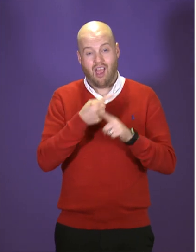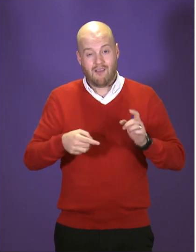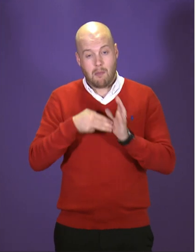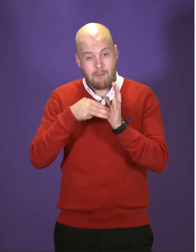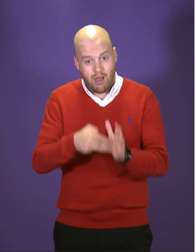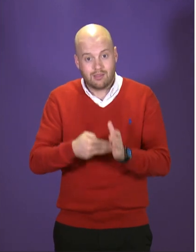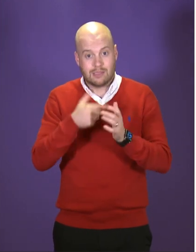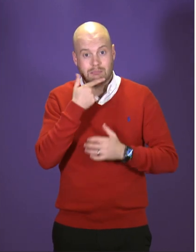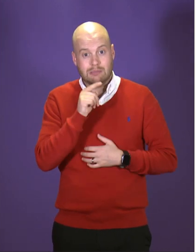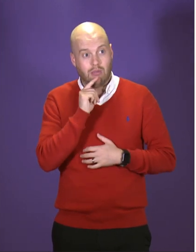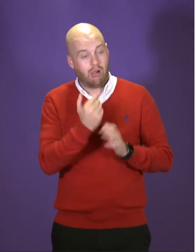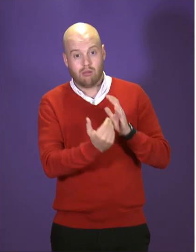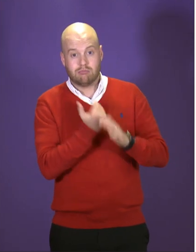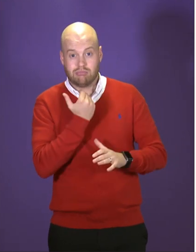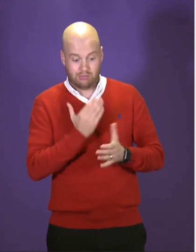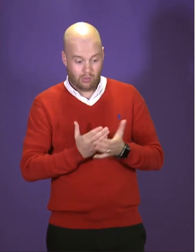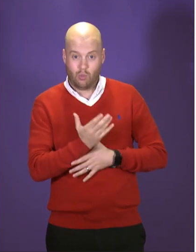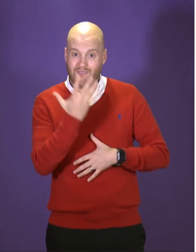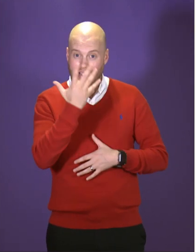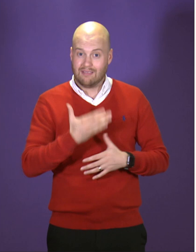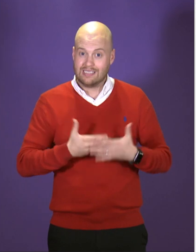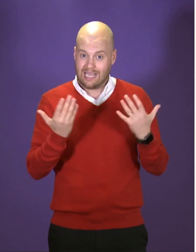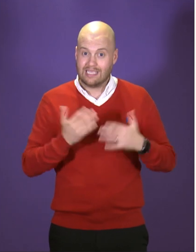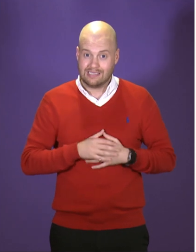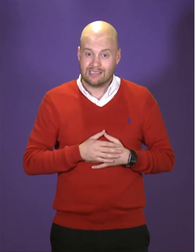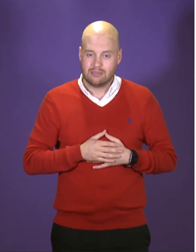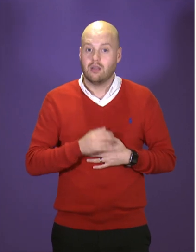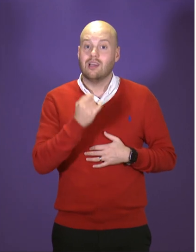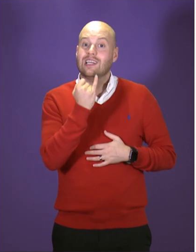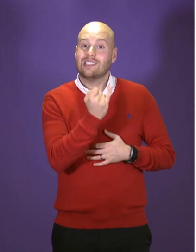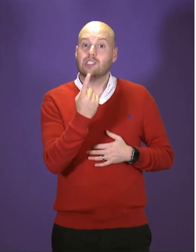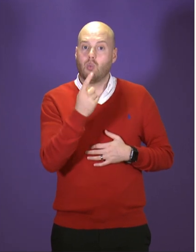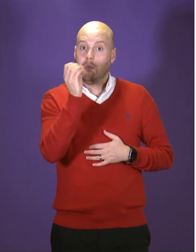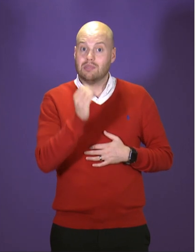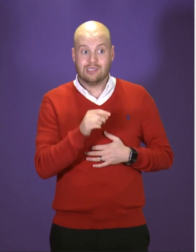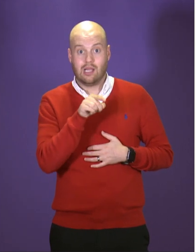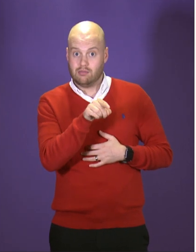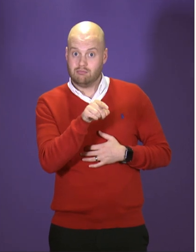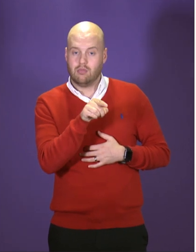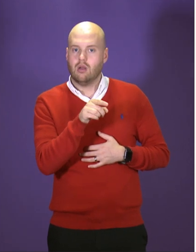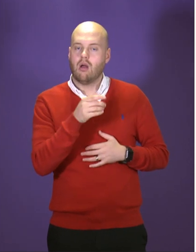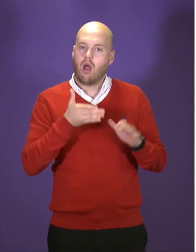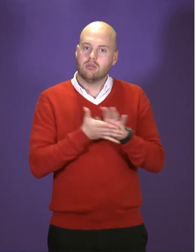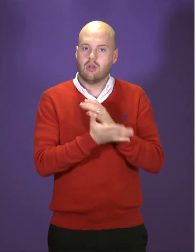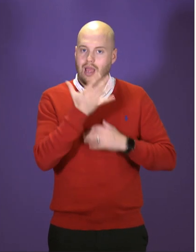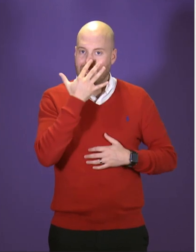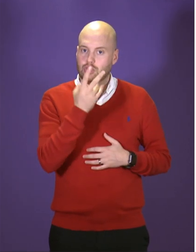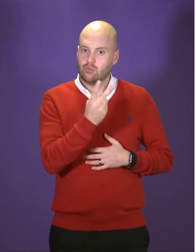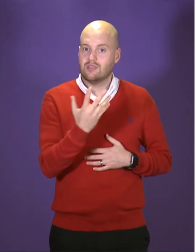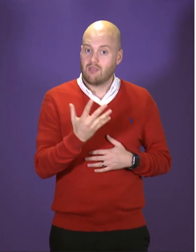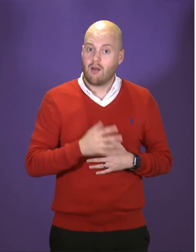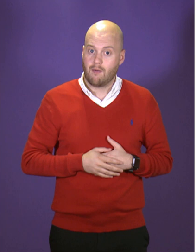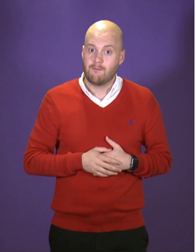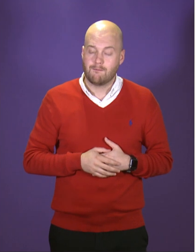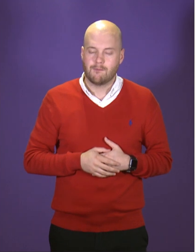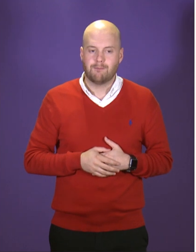come through our doors over 5 days. 61% of that 500,000 are below the age of 25. 4 years